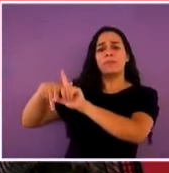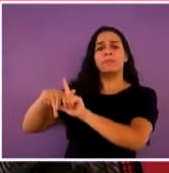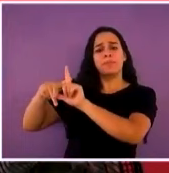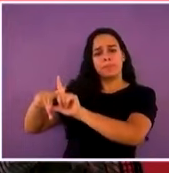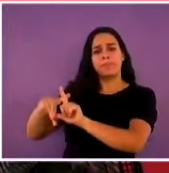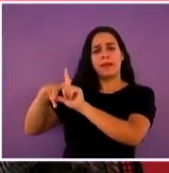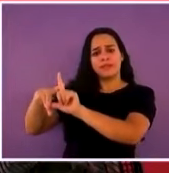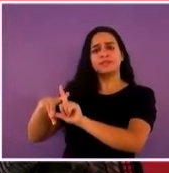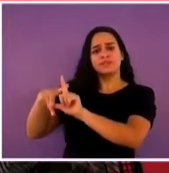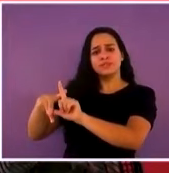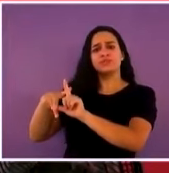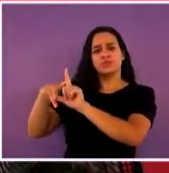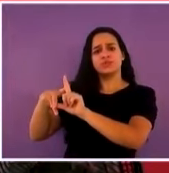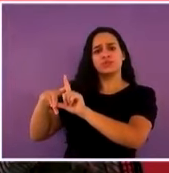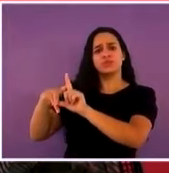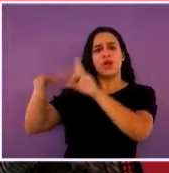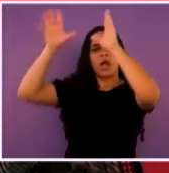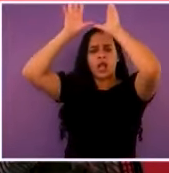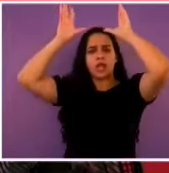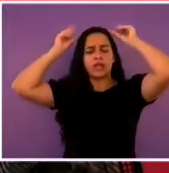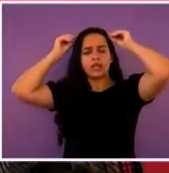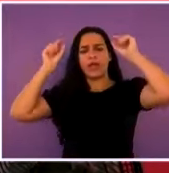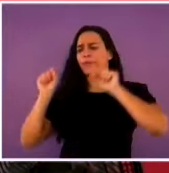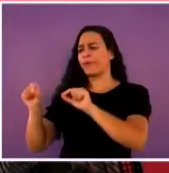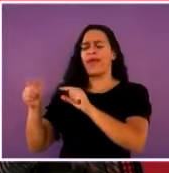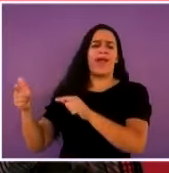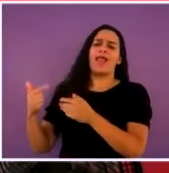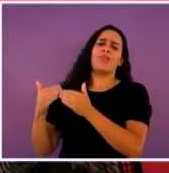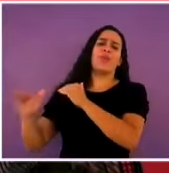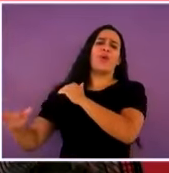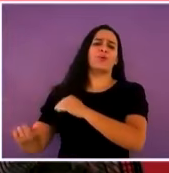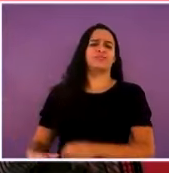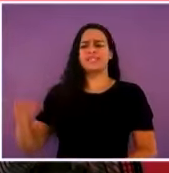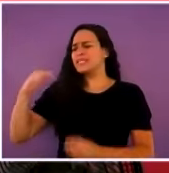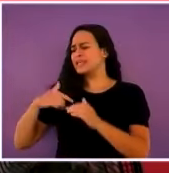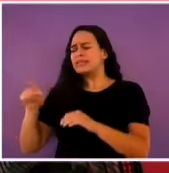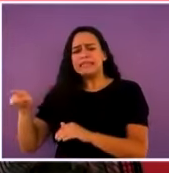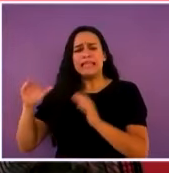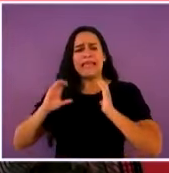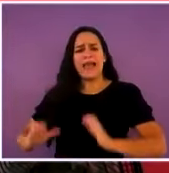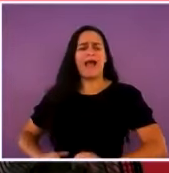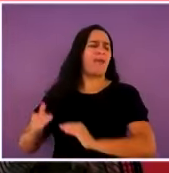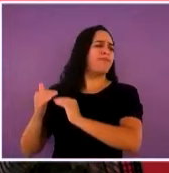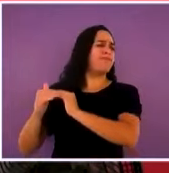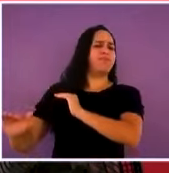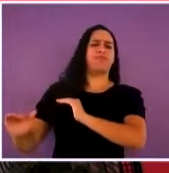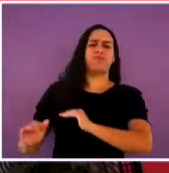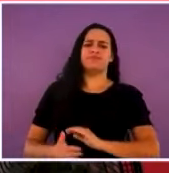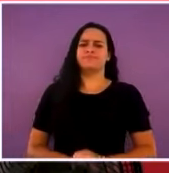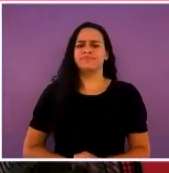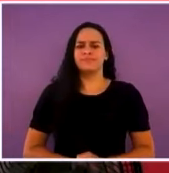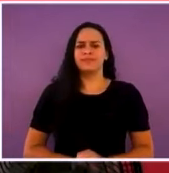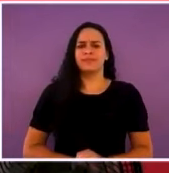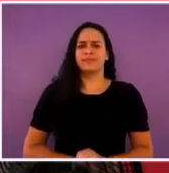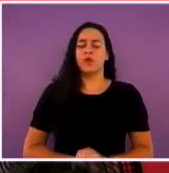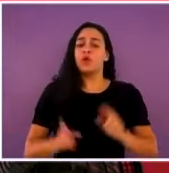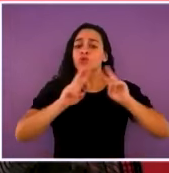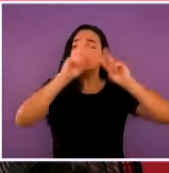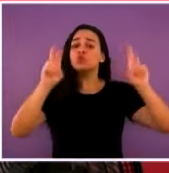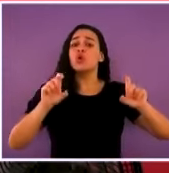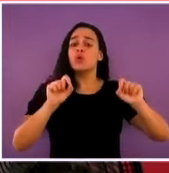the schismatic. Ele chama João Calvino do cismático. And he blames the Protestant Reformation